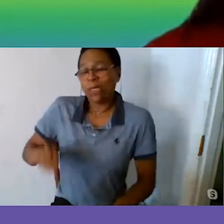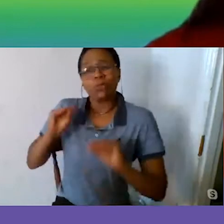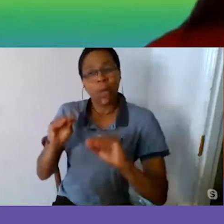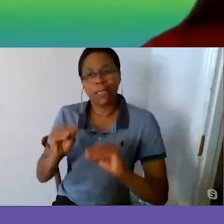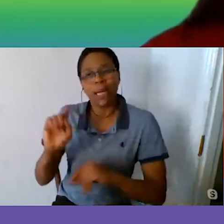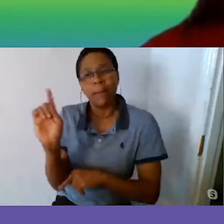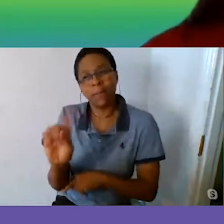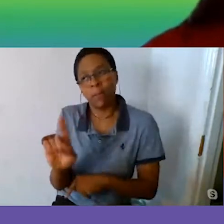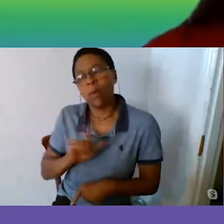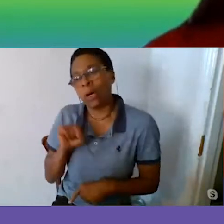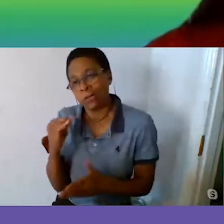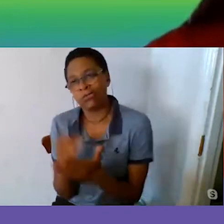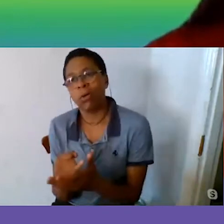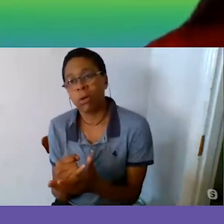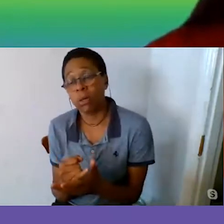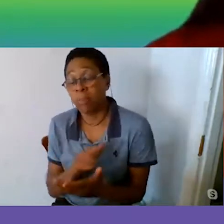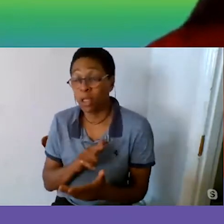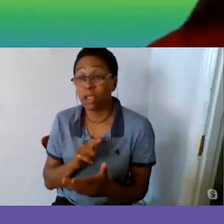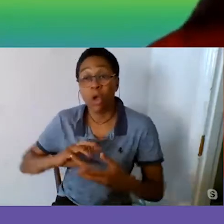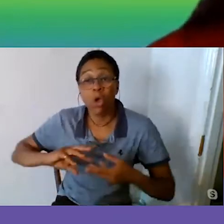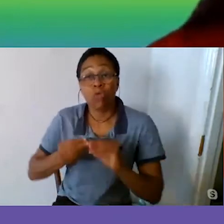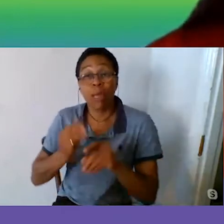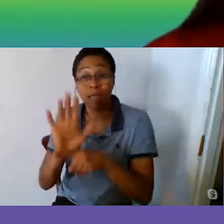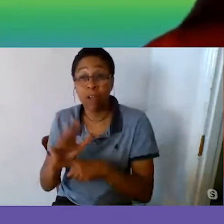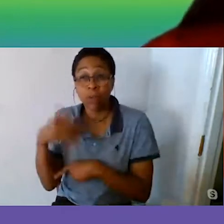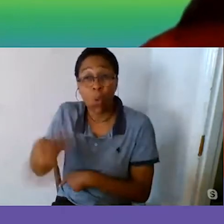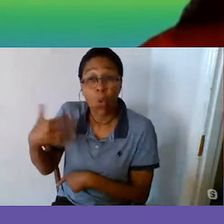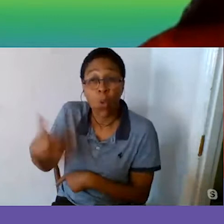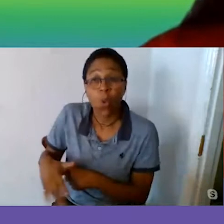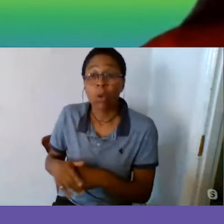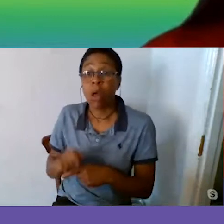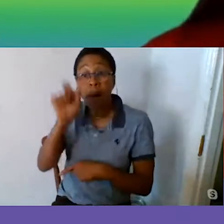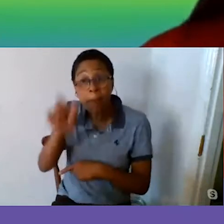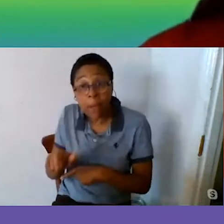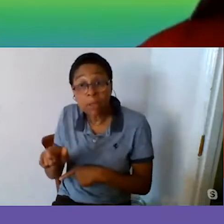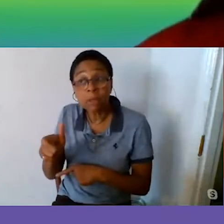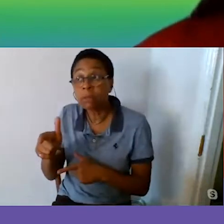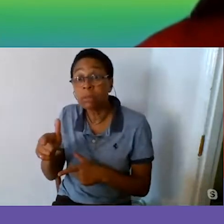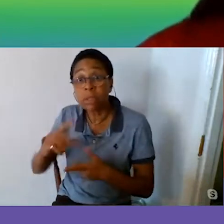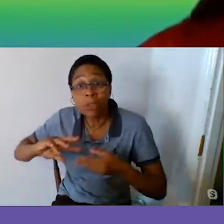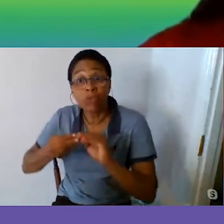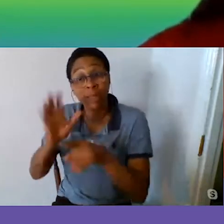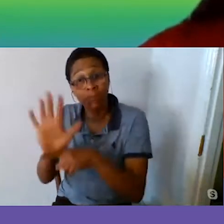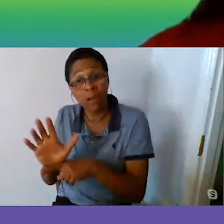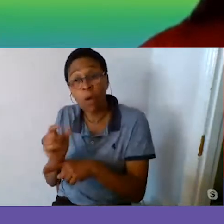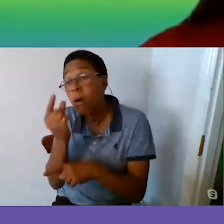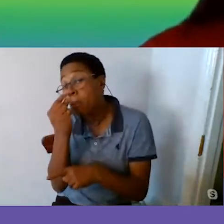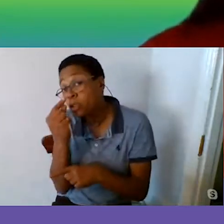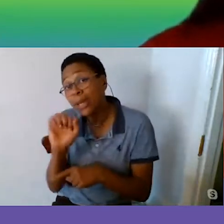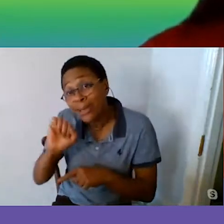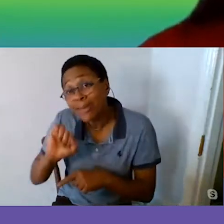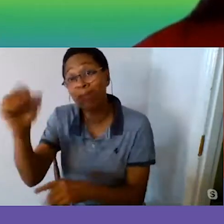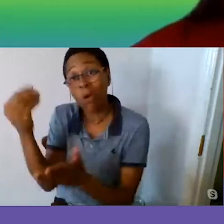like explaining it's expensive to make films, and that they're made by someone who's most likely put in their own money. And so it's